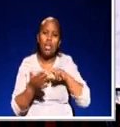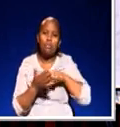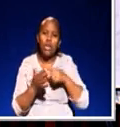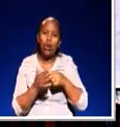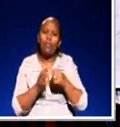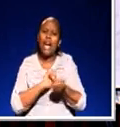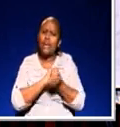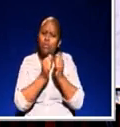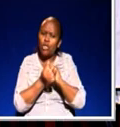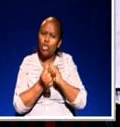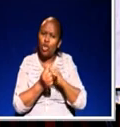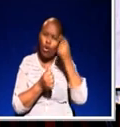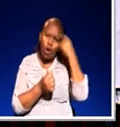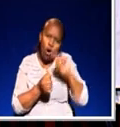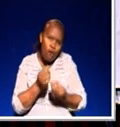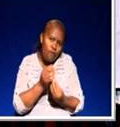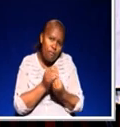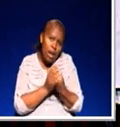by adaptation.